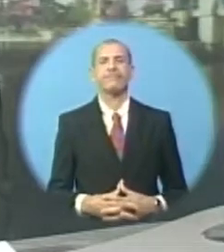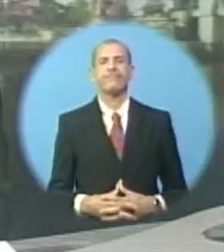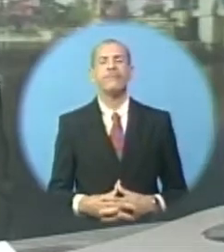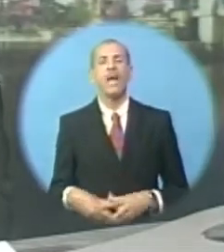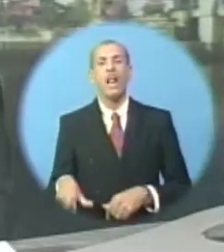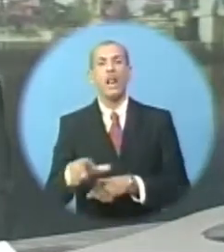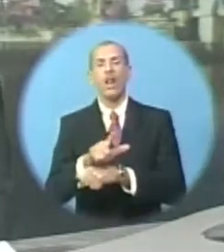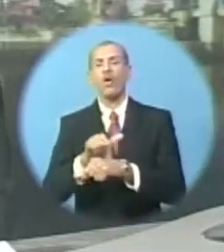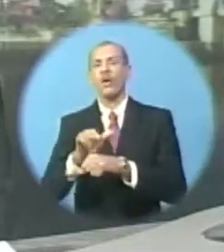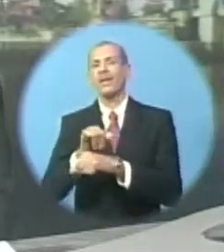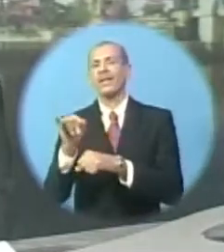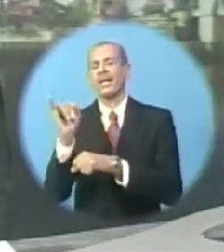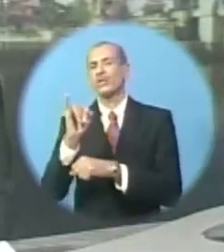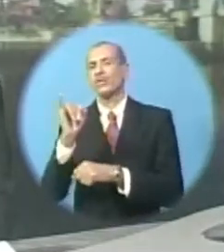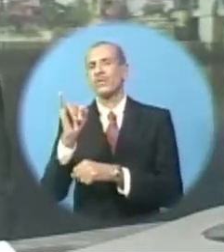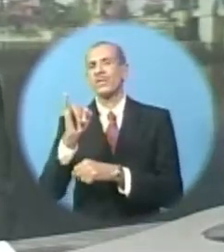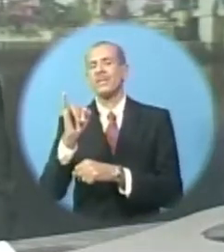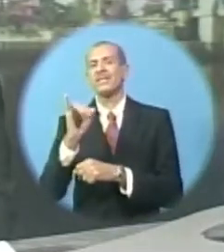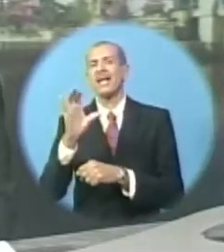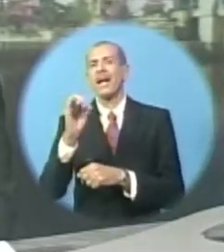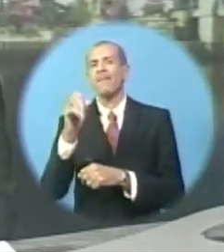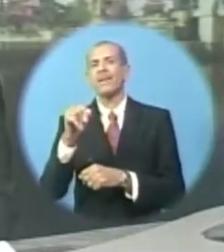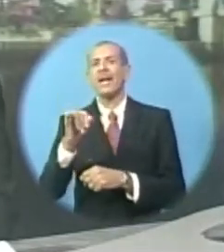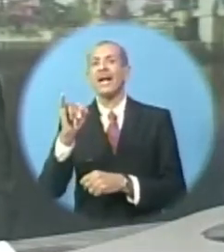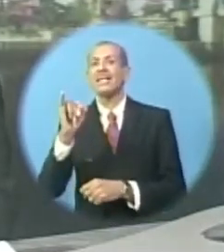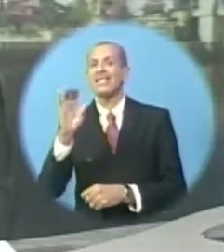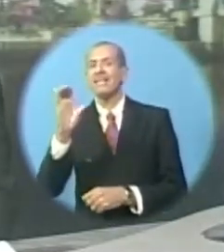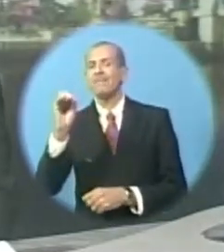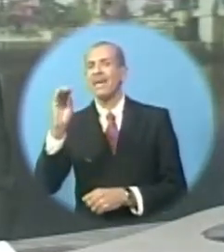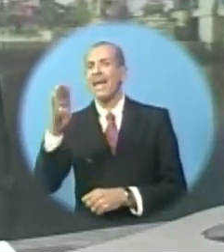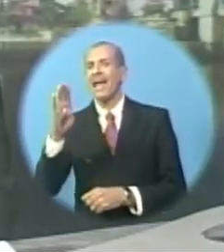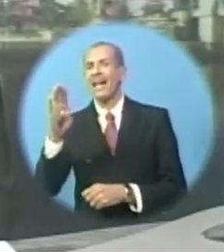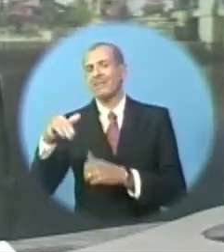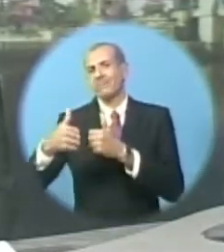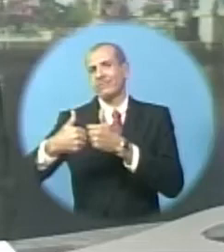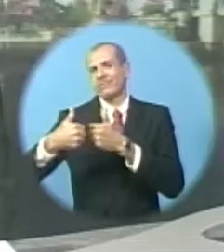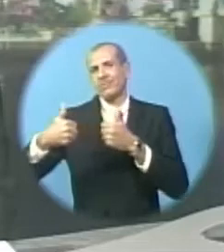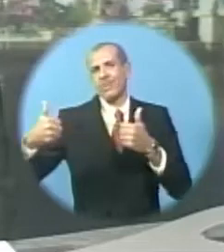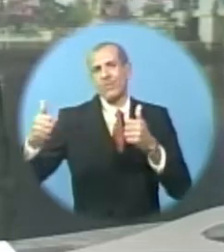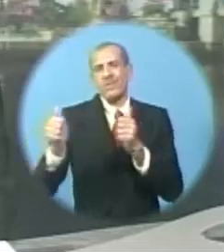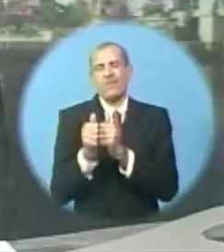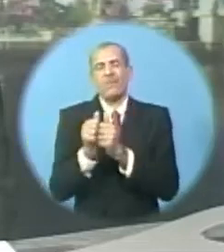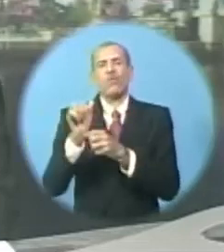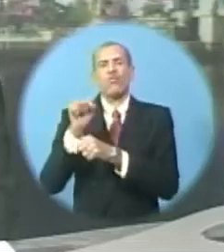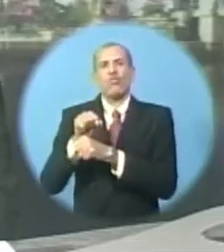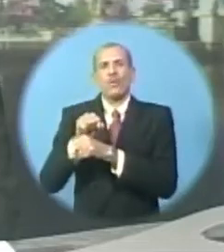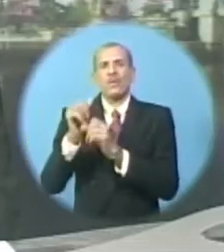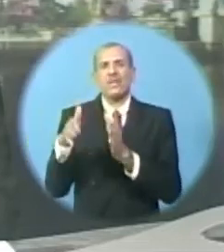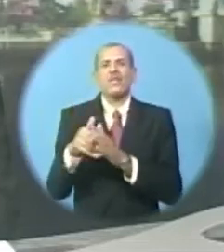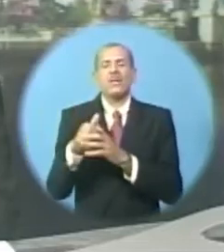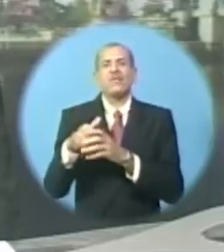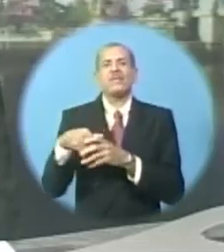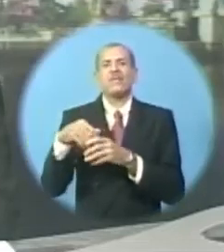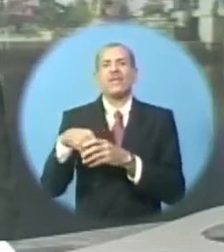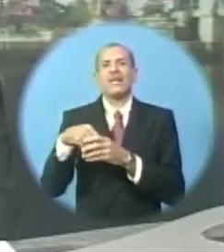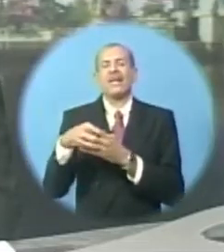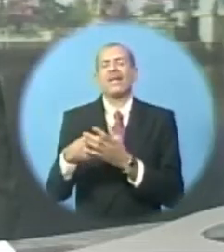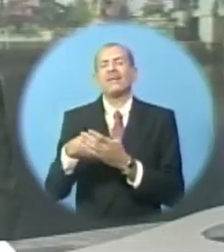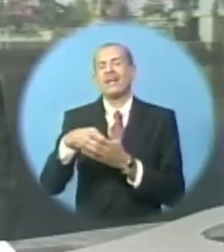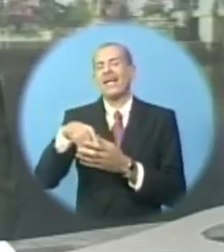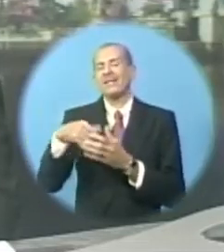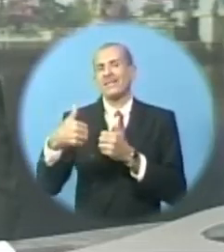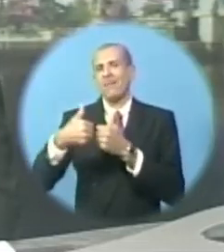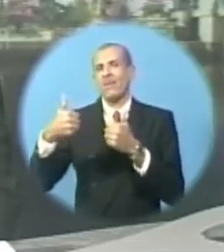Local insurance company ICBL is parting ways with some of its employees through voluntary separation packages.